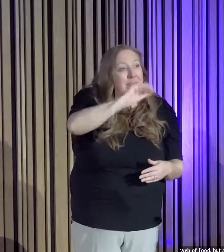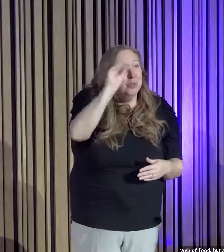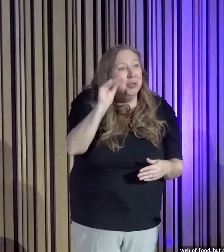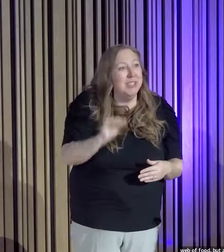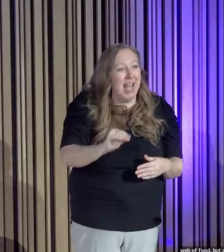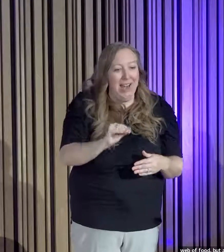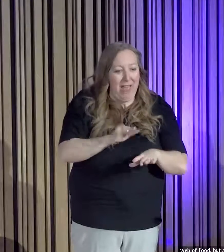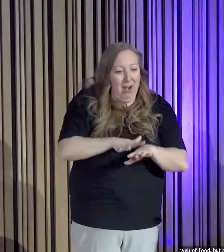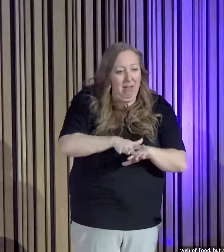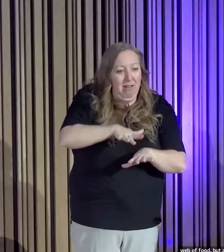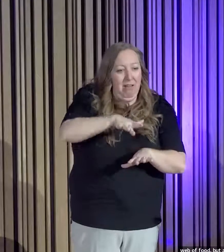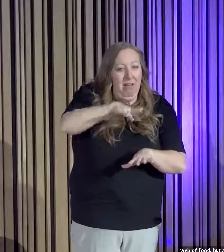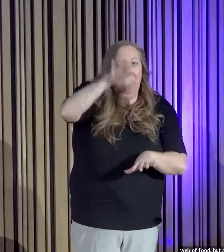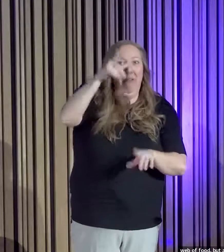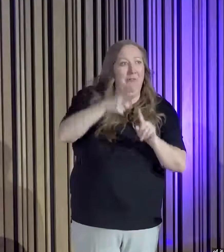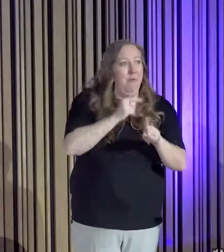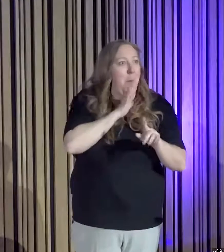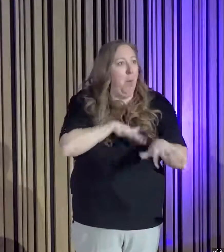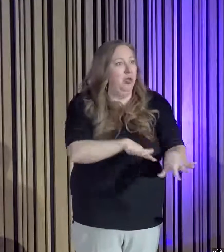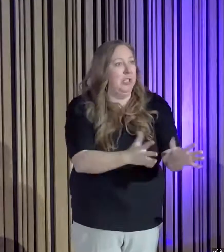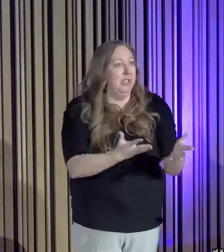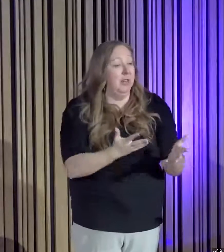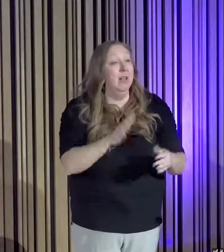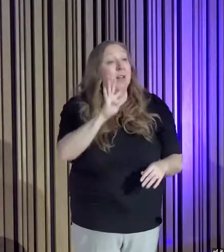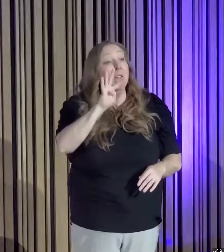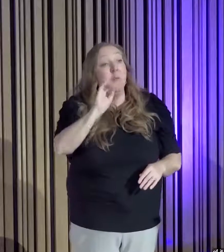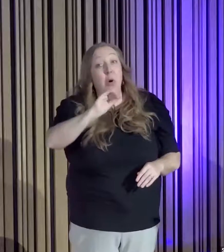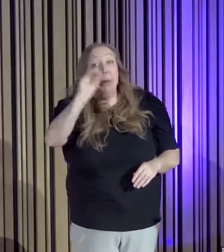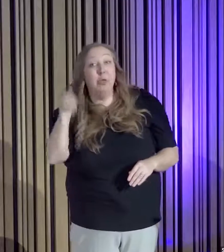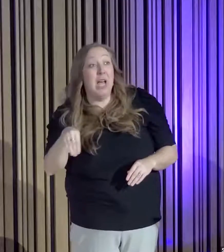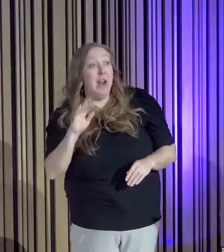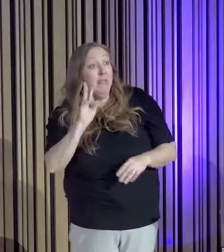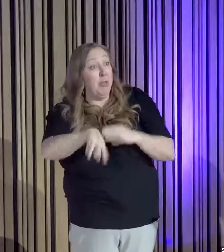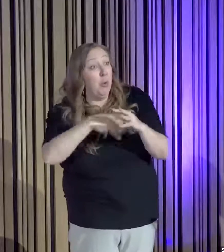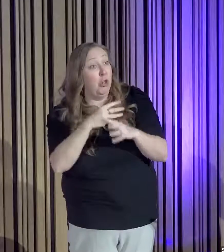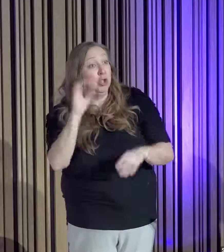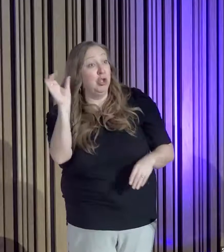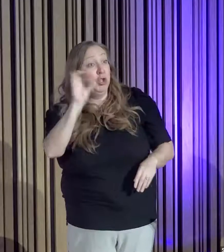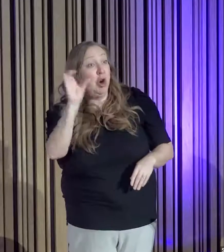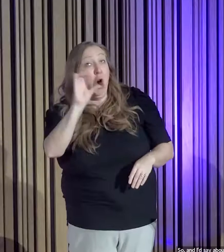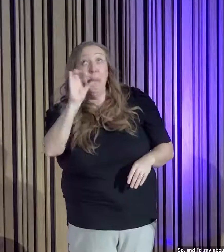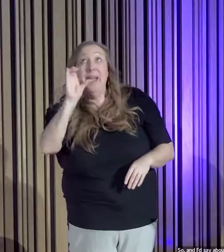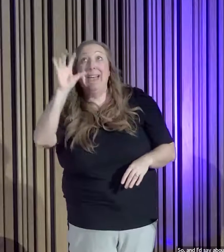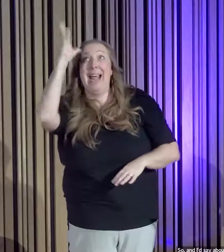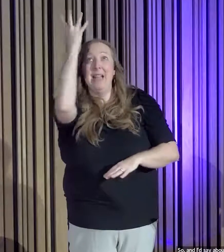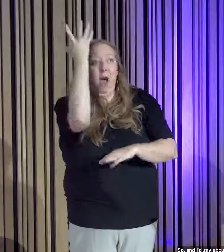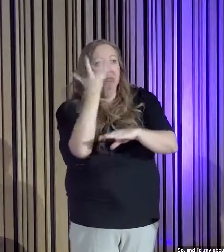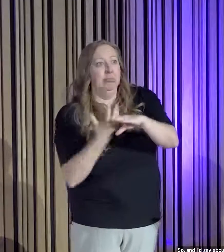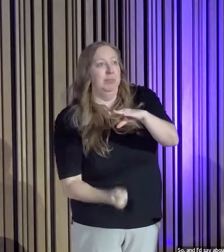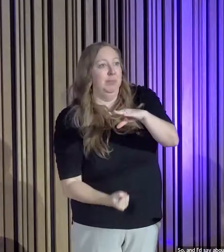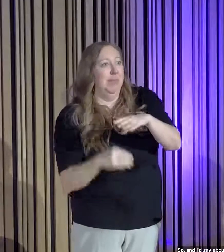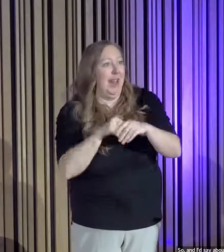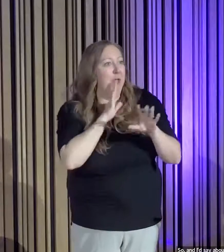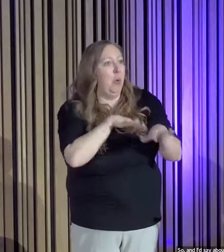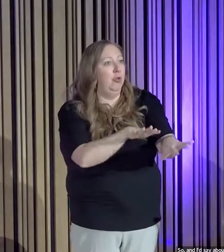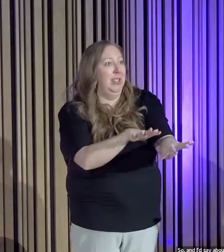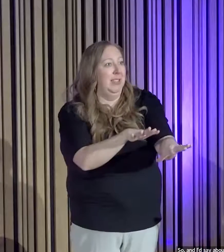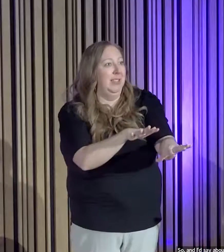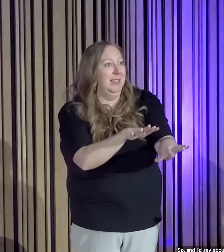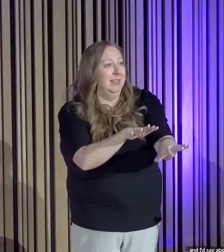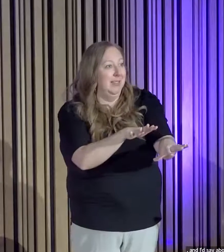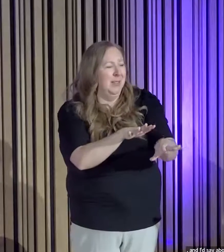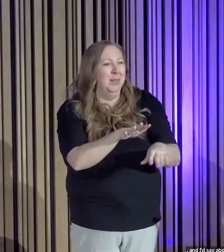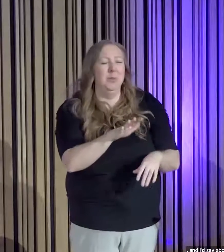about 40% of the ocean of the world's carbon also gets fixed and dropped to the bottom of the ocean out of our way. So it's a very